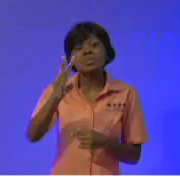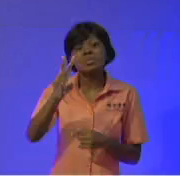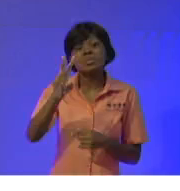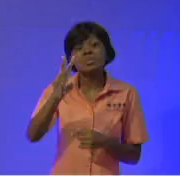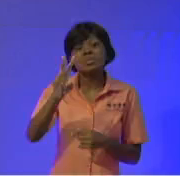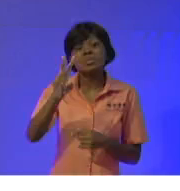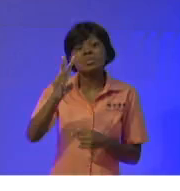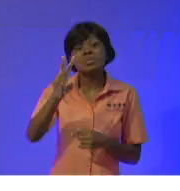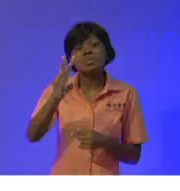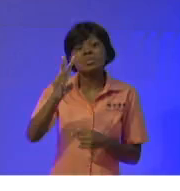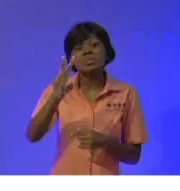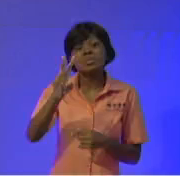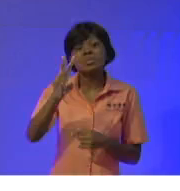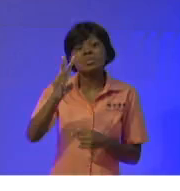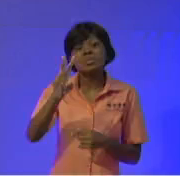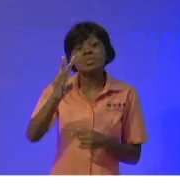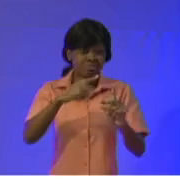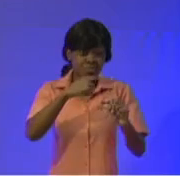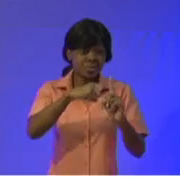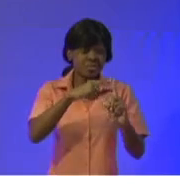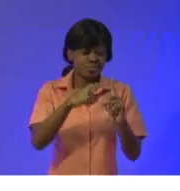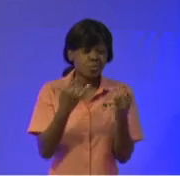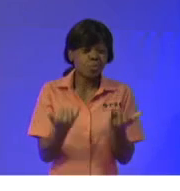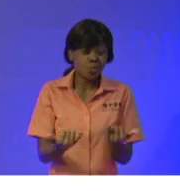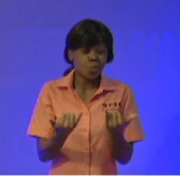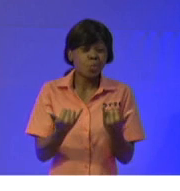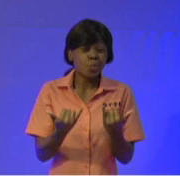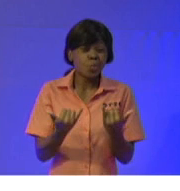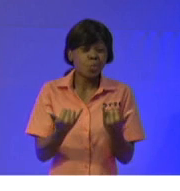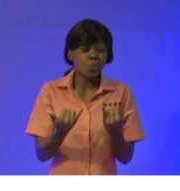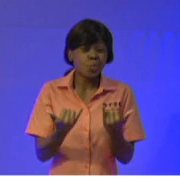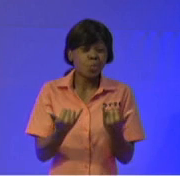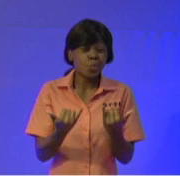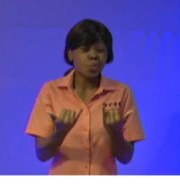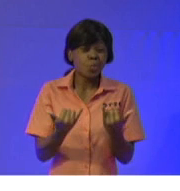positive cases, which are distributed as follows.